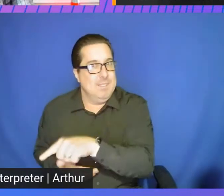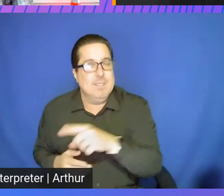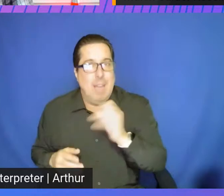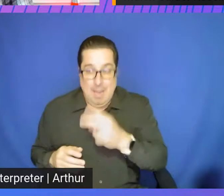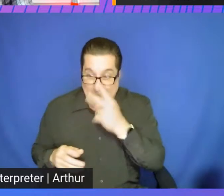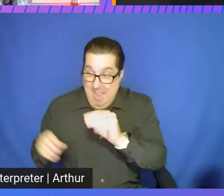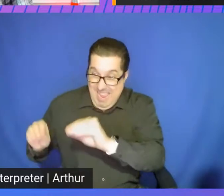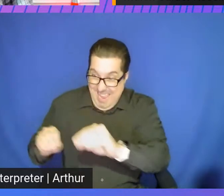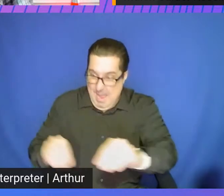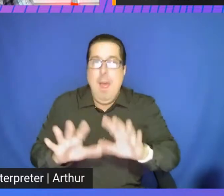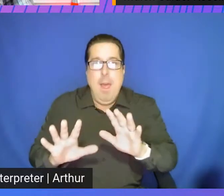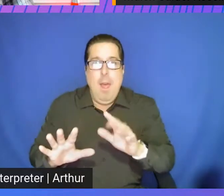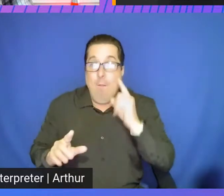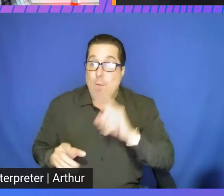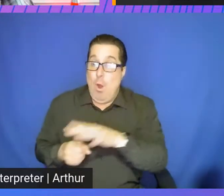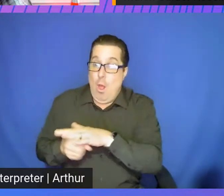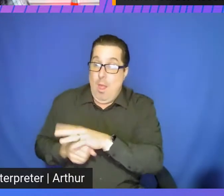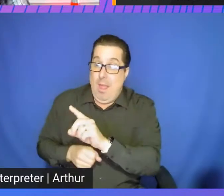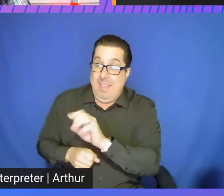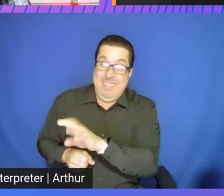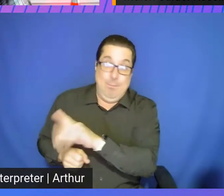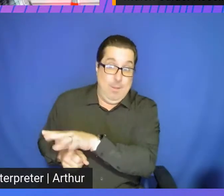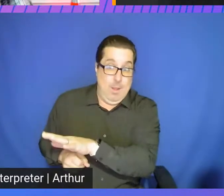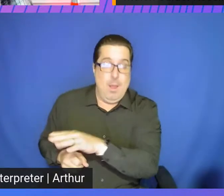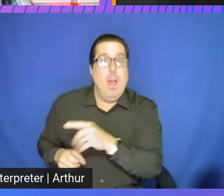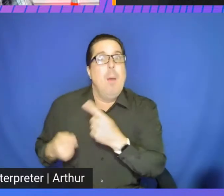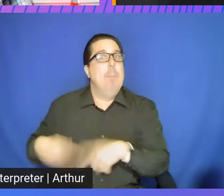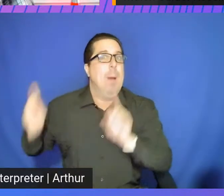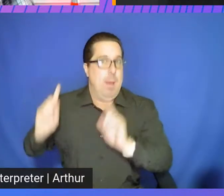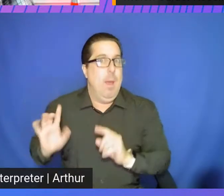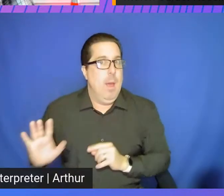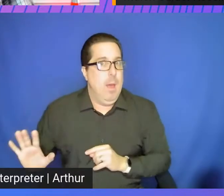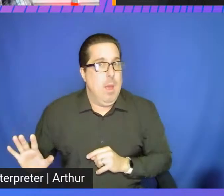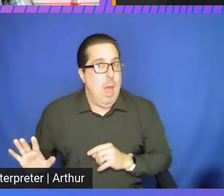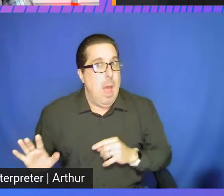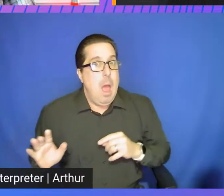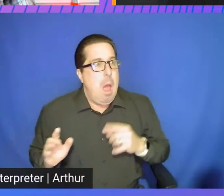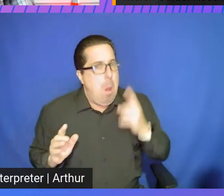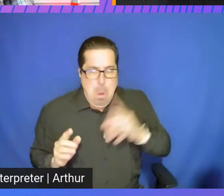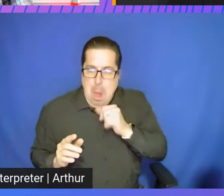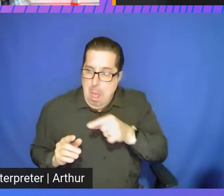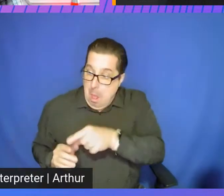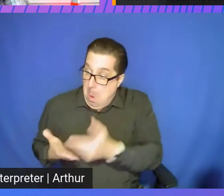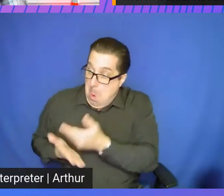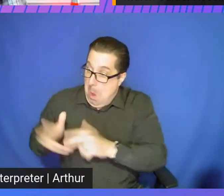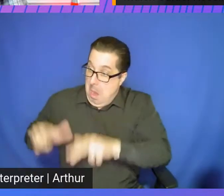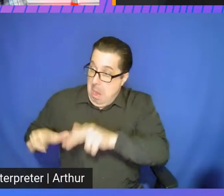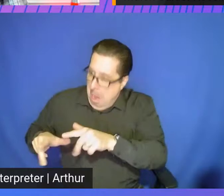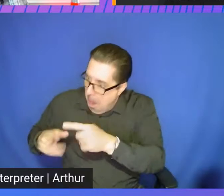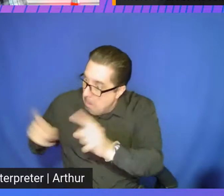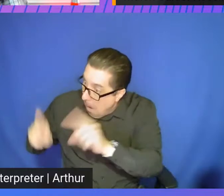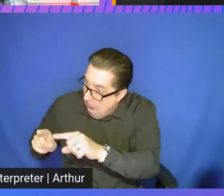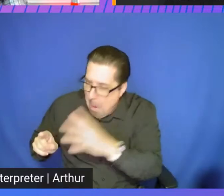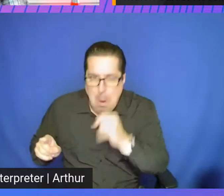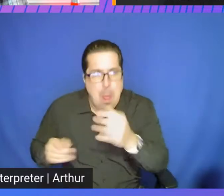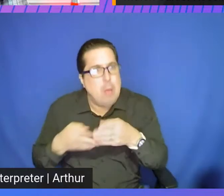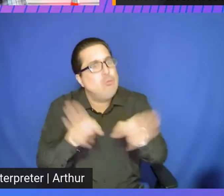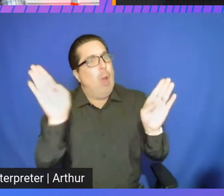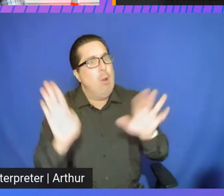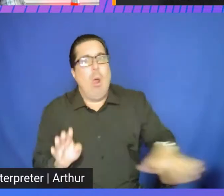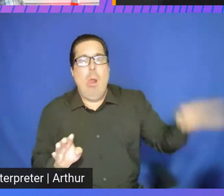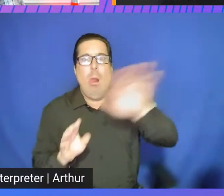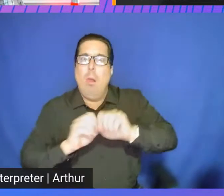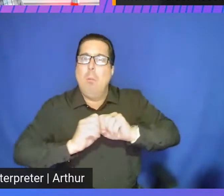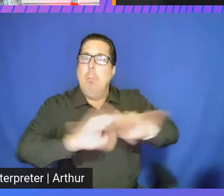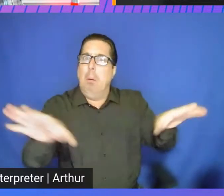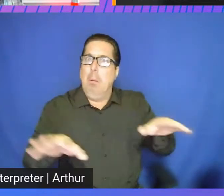that's great for local dev. Why don't we start doing this in production as well? So adding Graviton-based